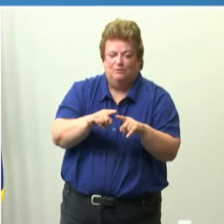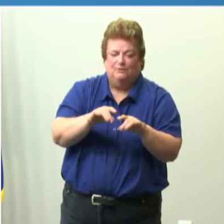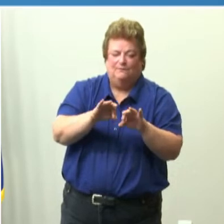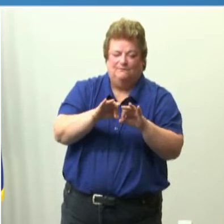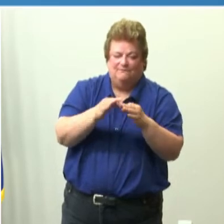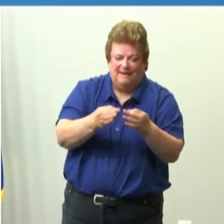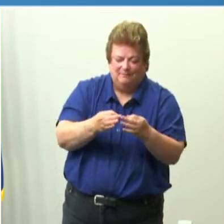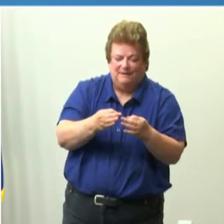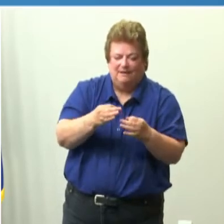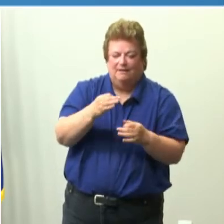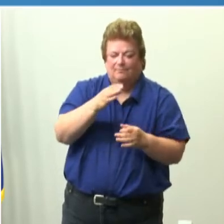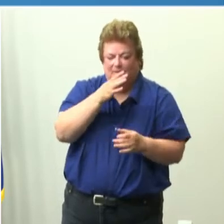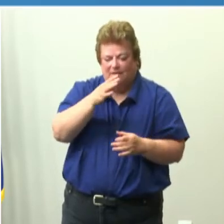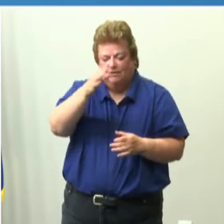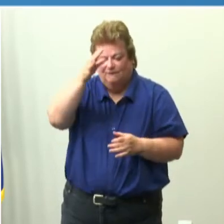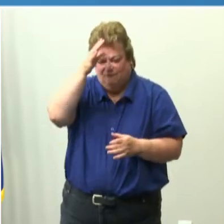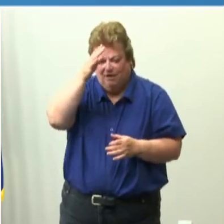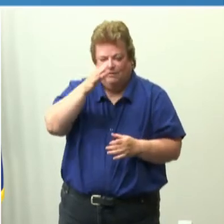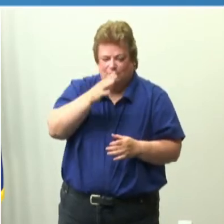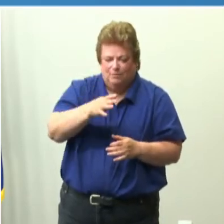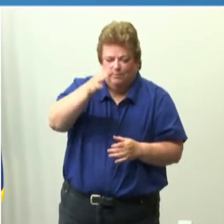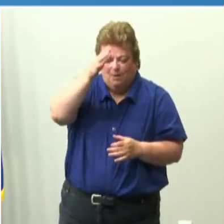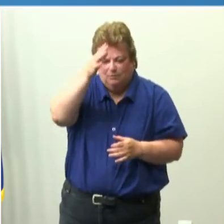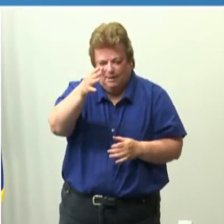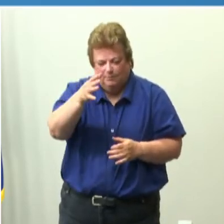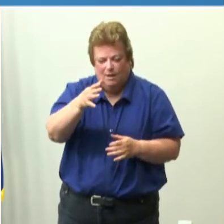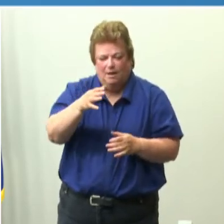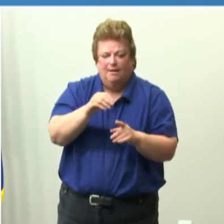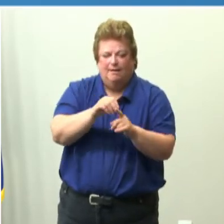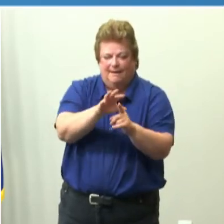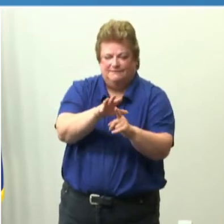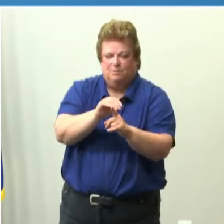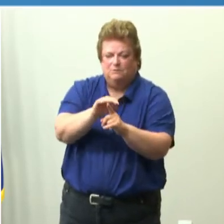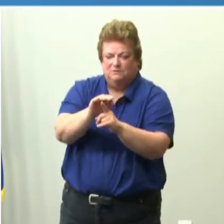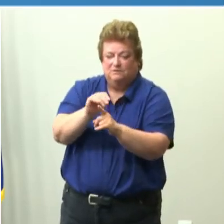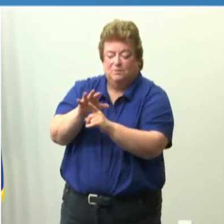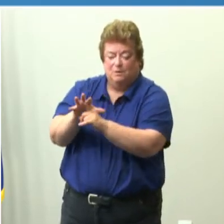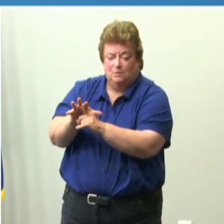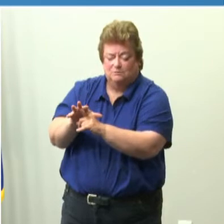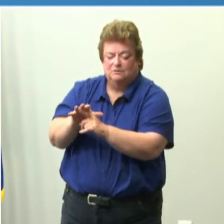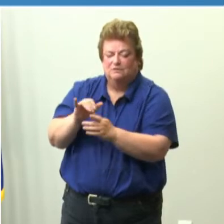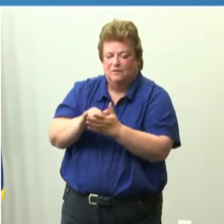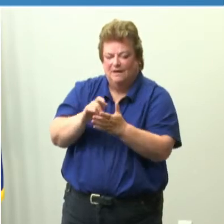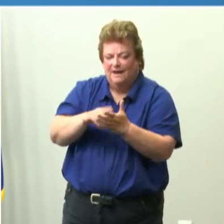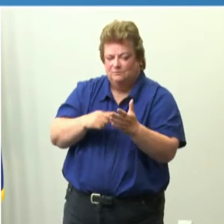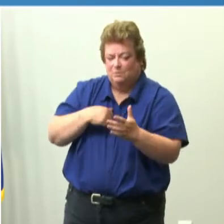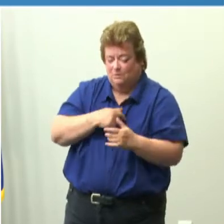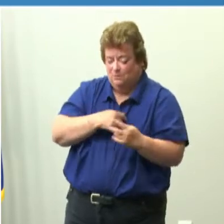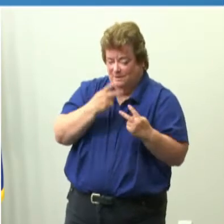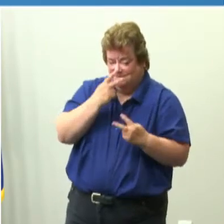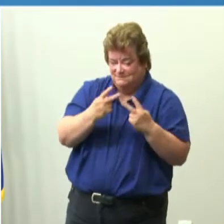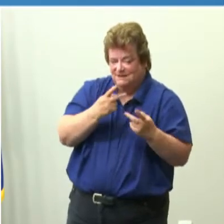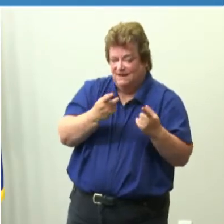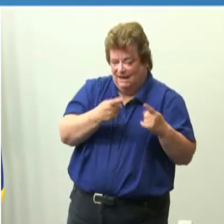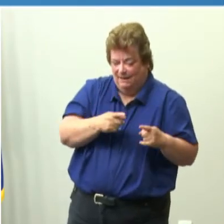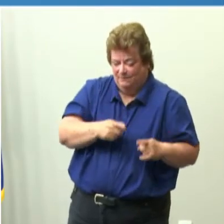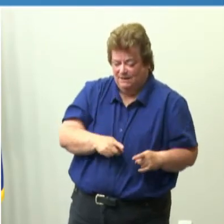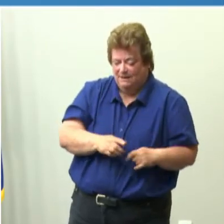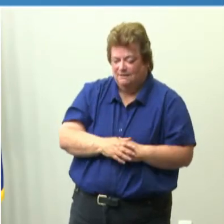grandpa, grandma, all exposed to that. So that's what we were seeing. The other thing is,